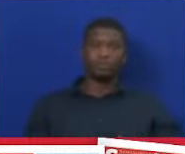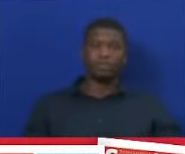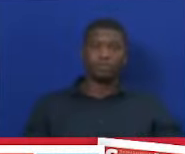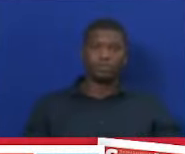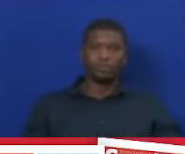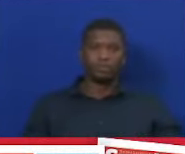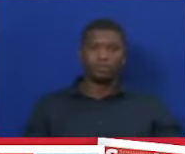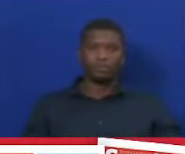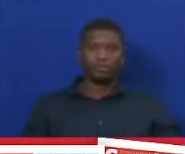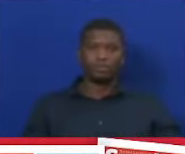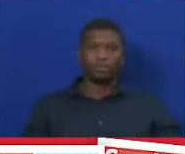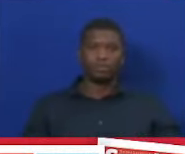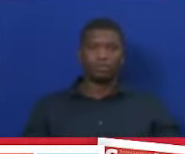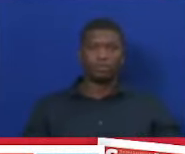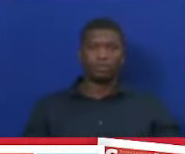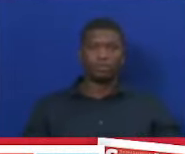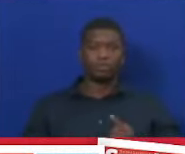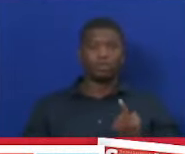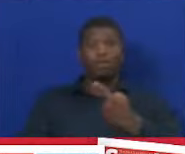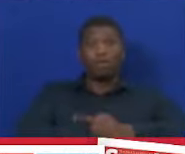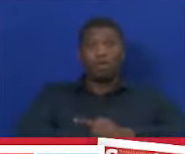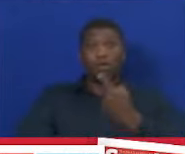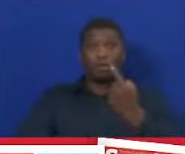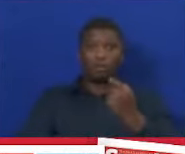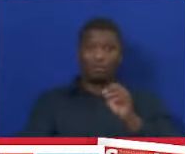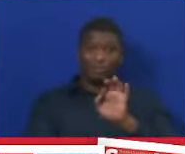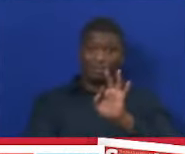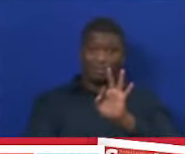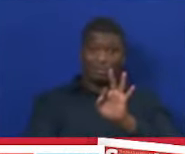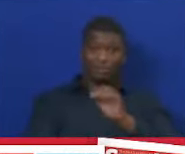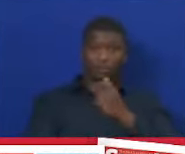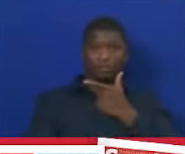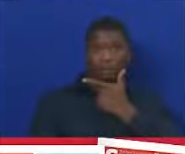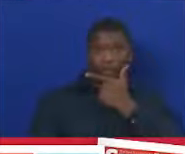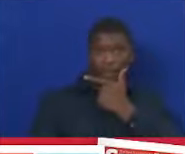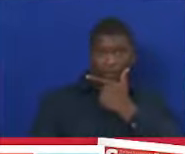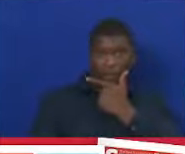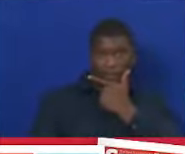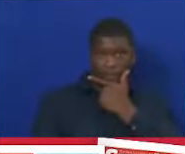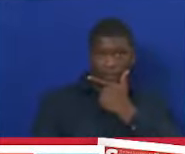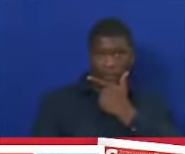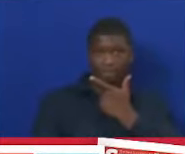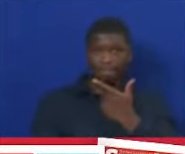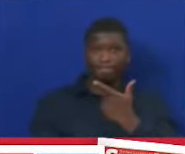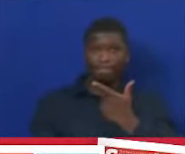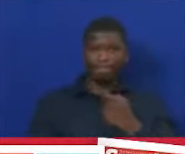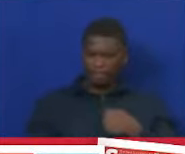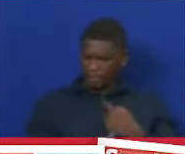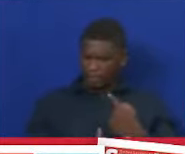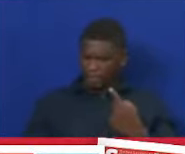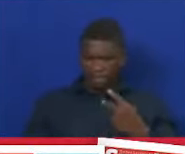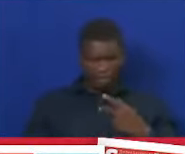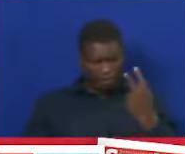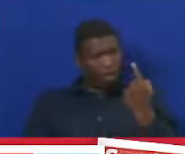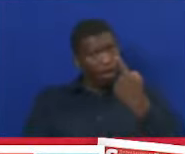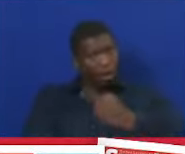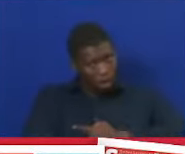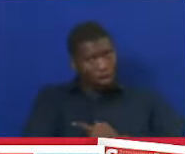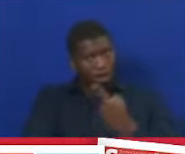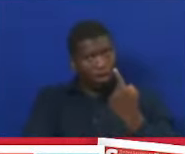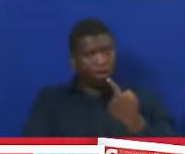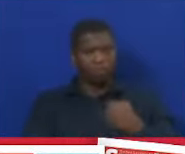On the 3rd of December, which was my second day at the GCI Ops,